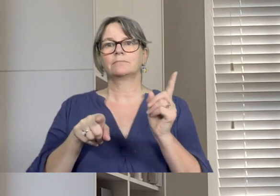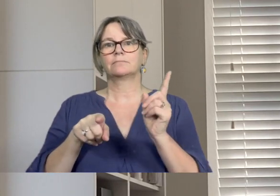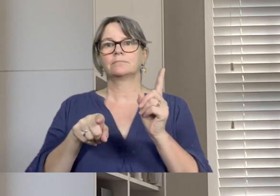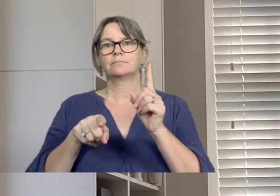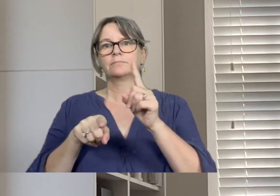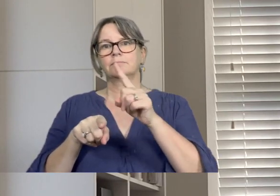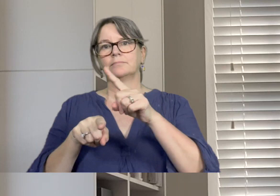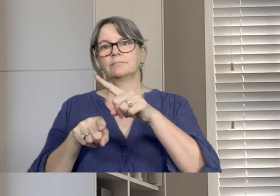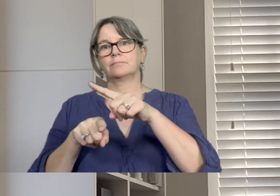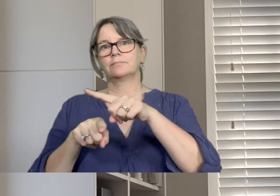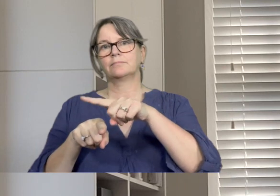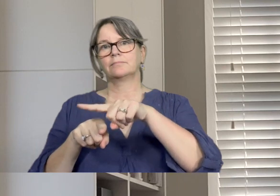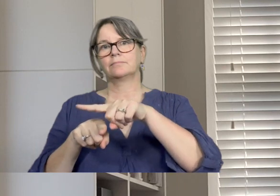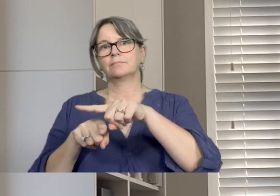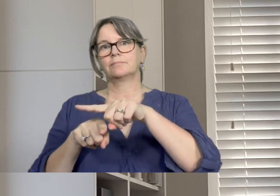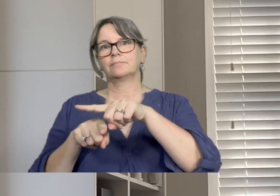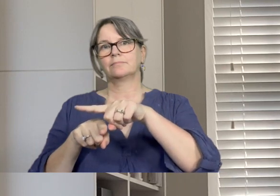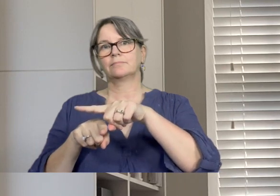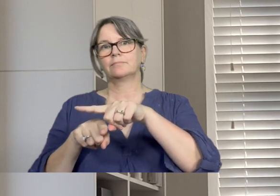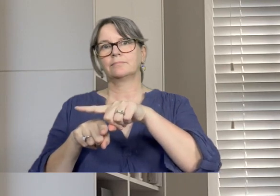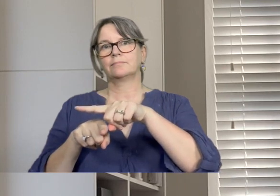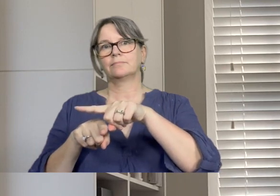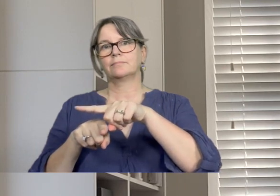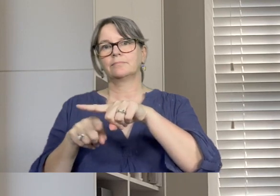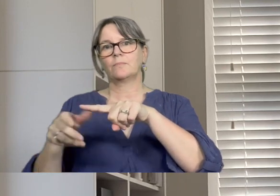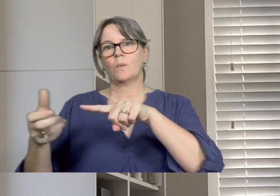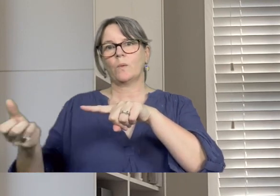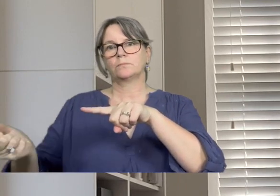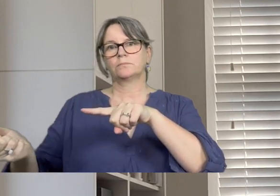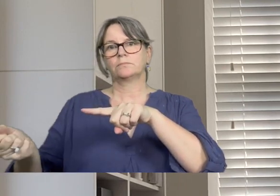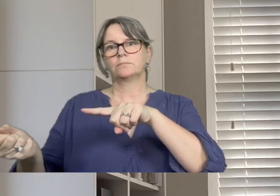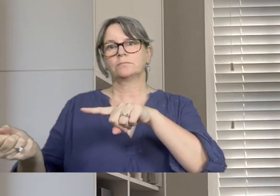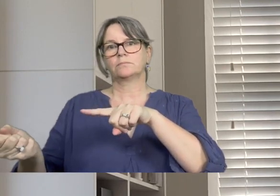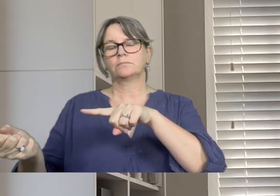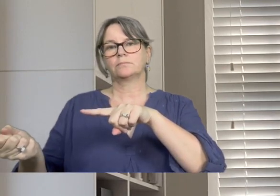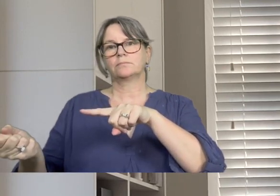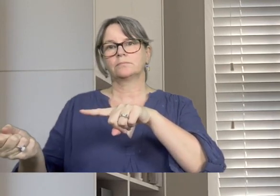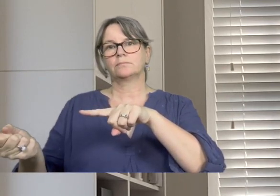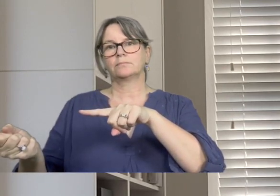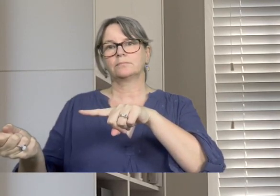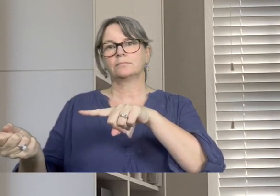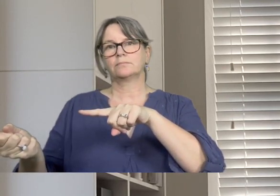fold over the top. Breath in.